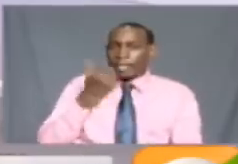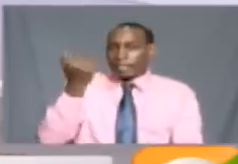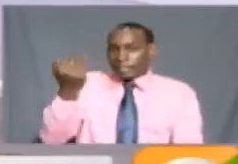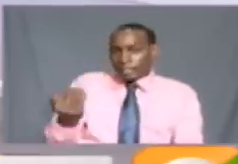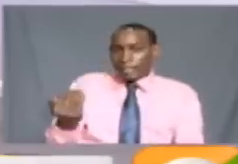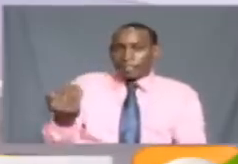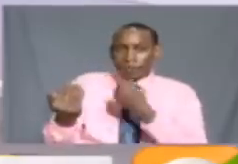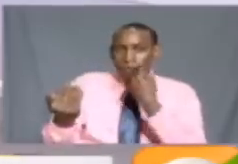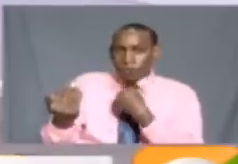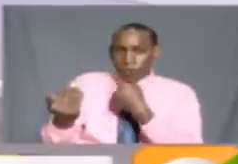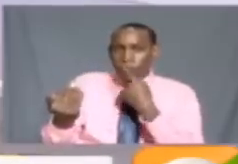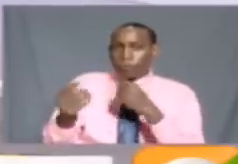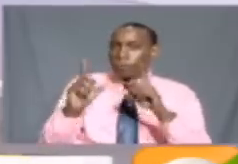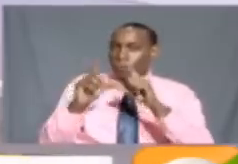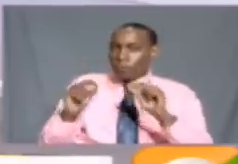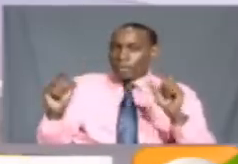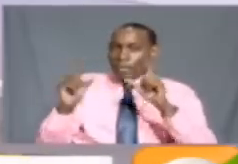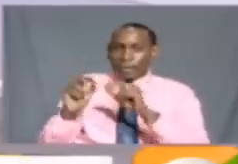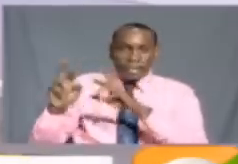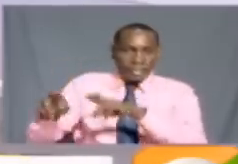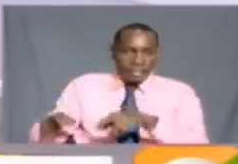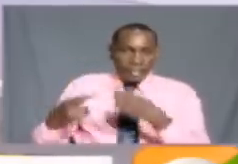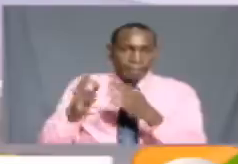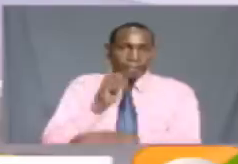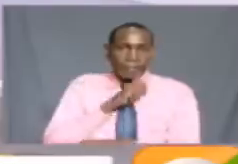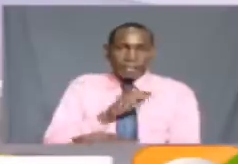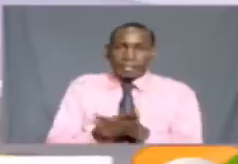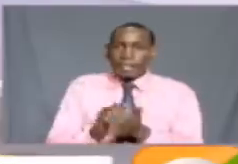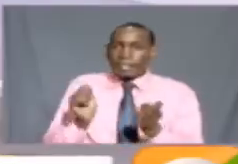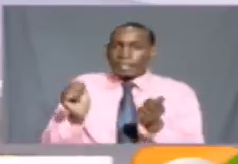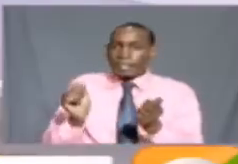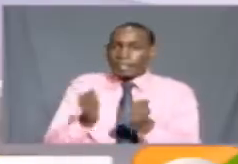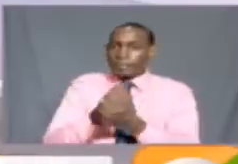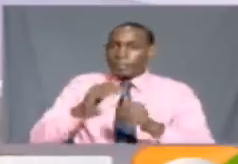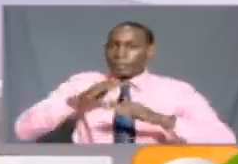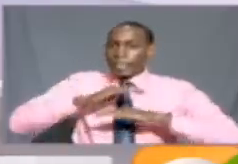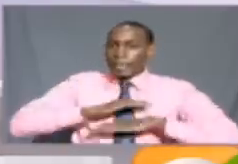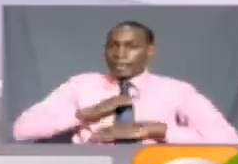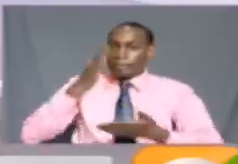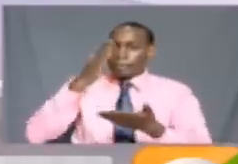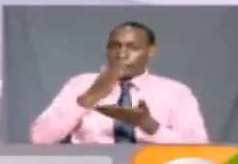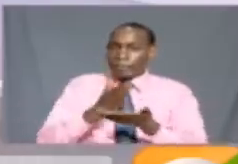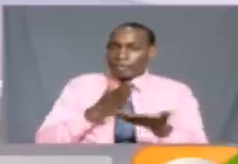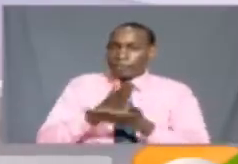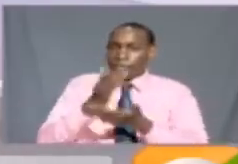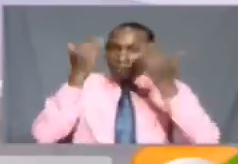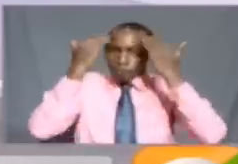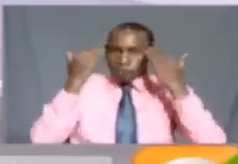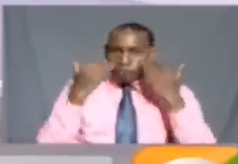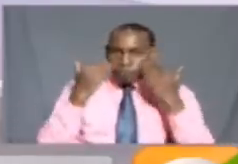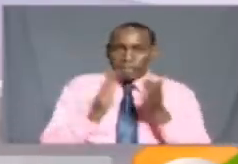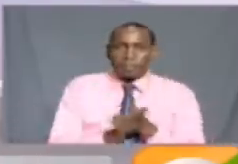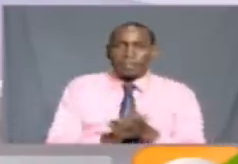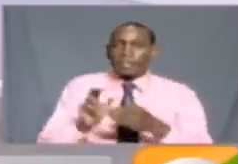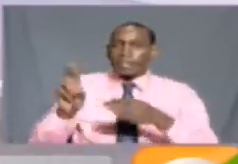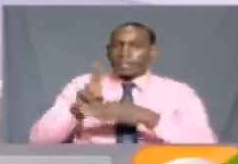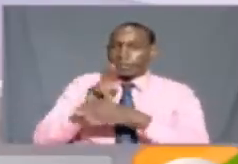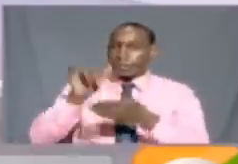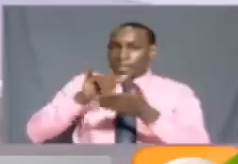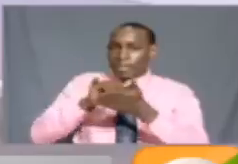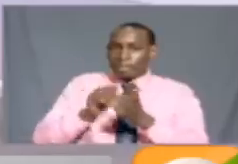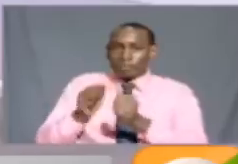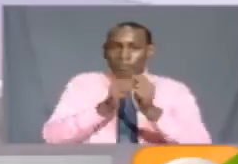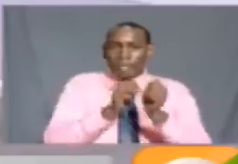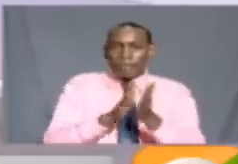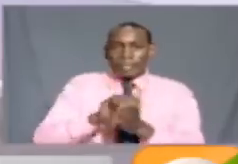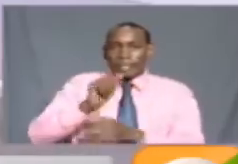who was said to have been defiled could not be sufficiently proven in court, and used that alongside